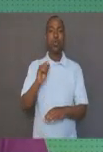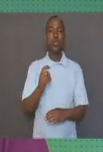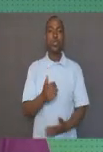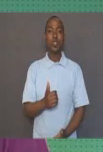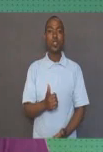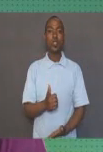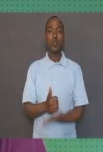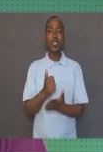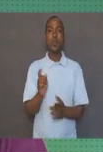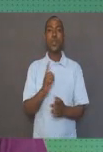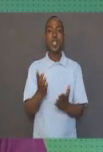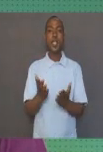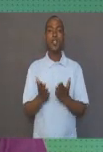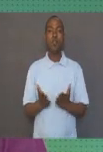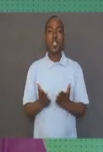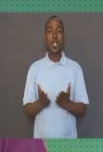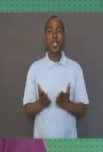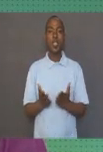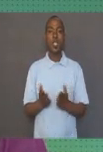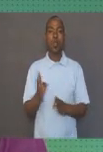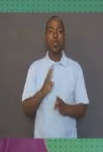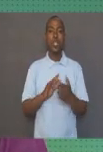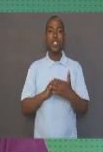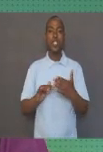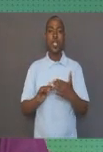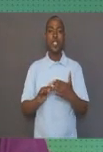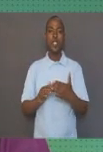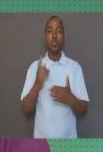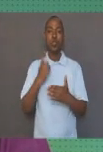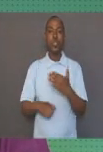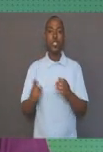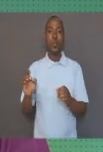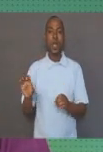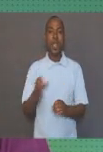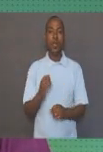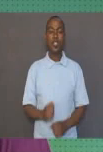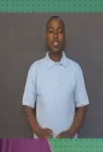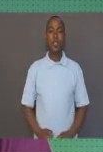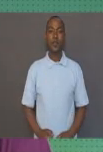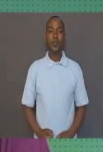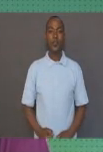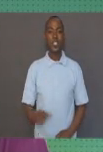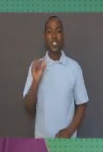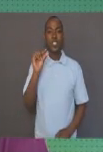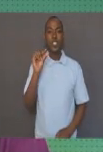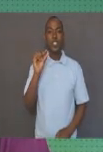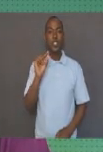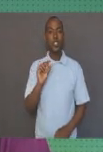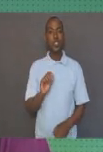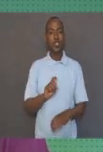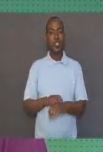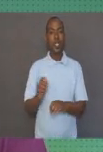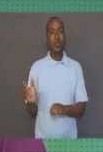need to fulfill work successfully? Take a few minutes and